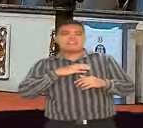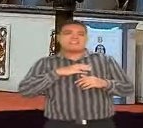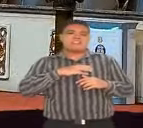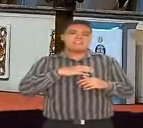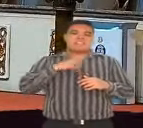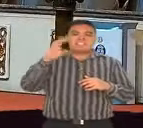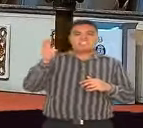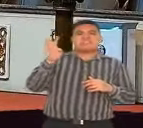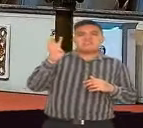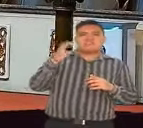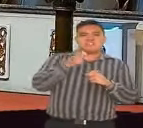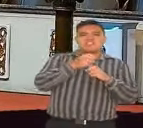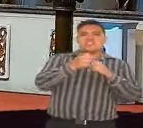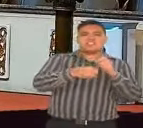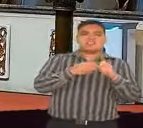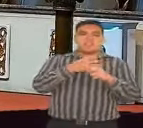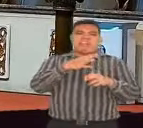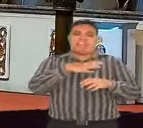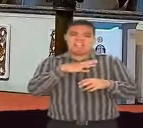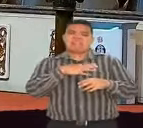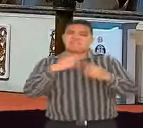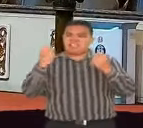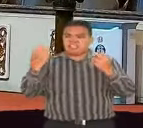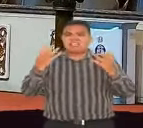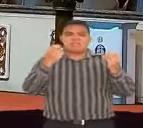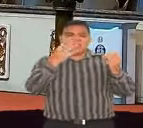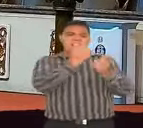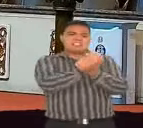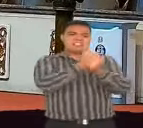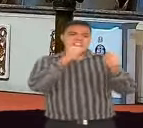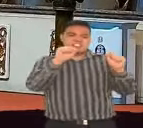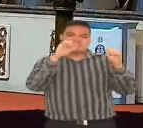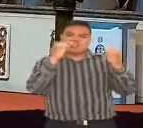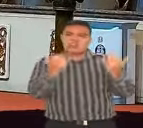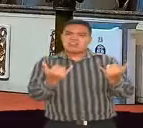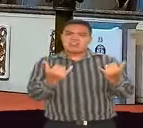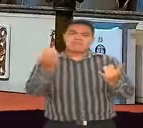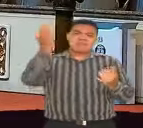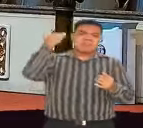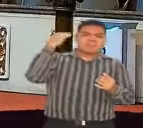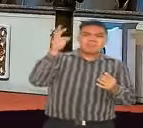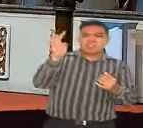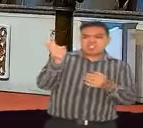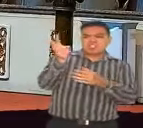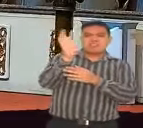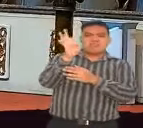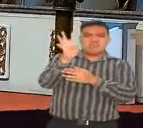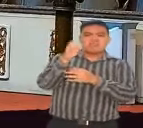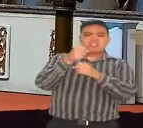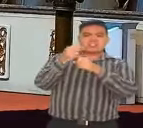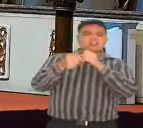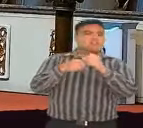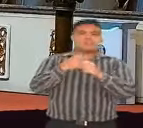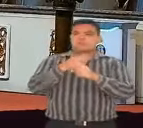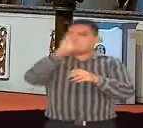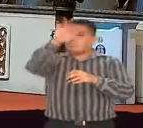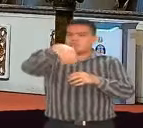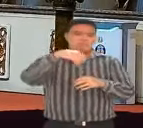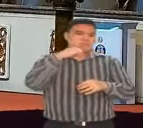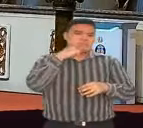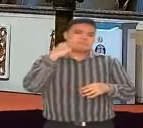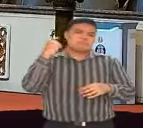na, 64 years, paits na na, daghan at nakitang naluwas ni Agi aning atong simbahan, wala